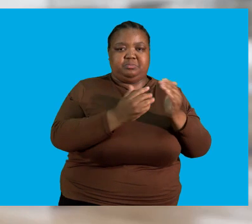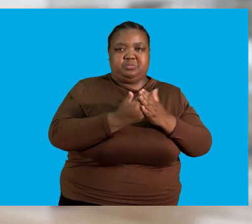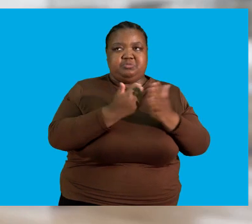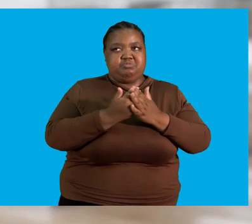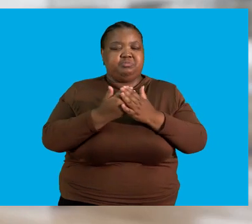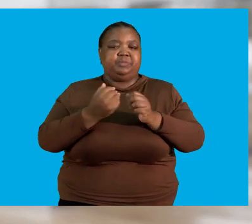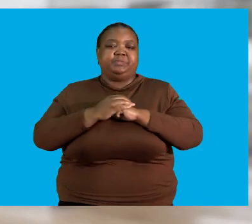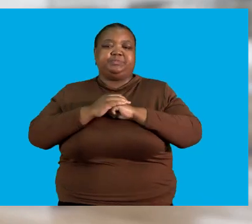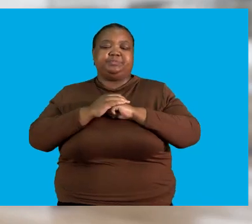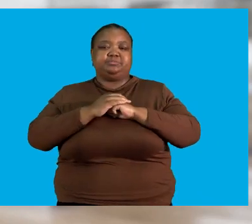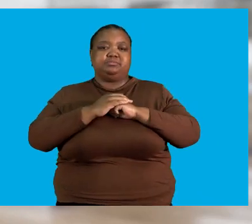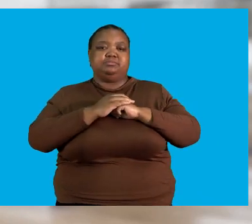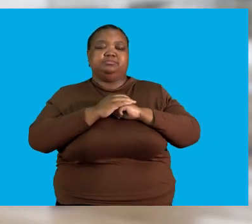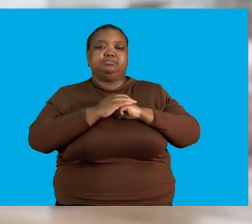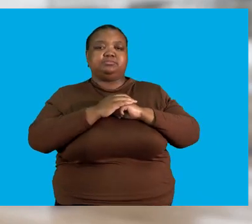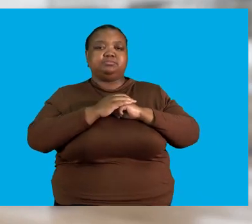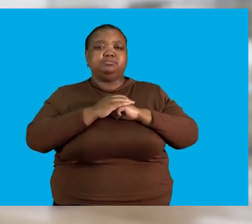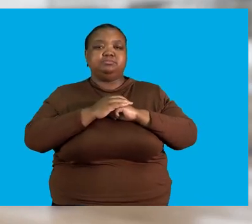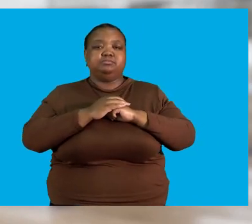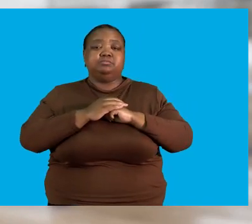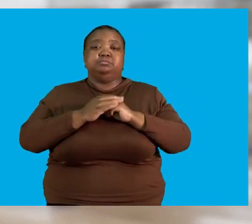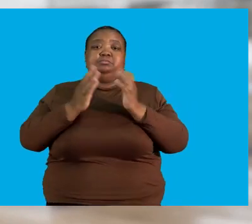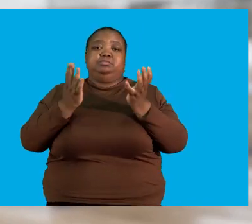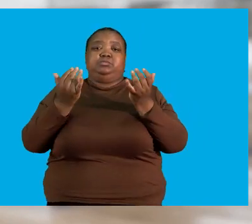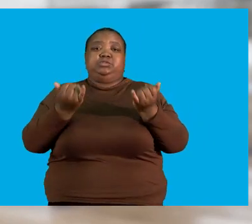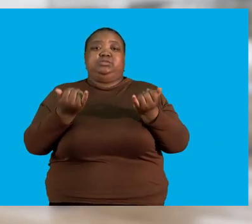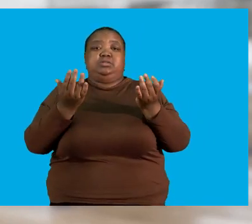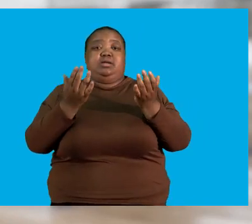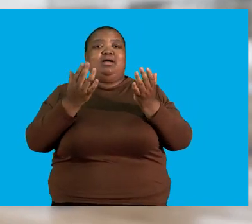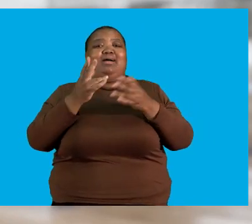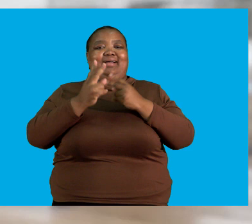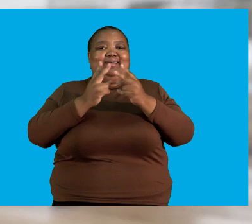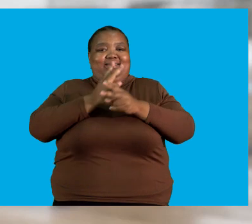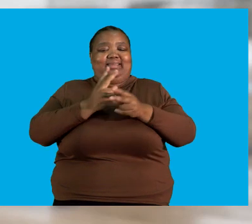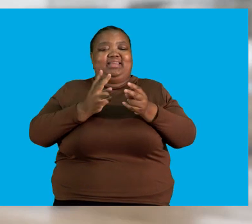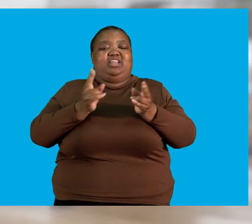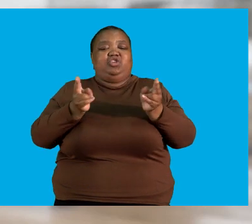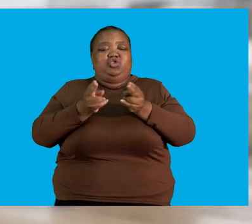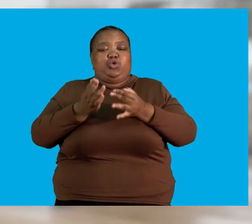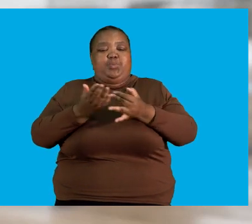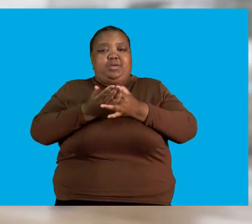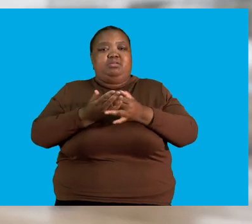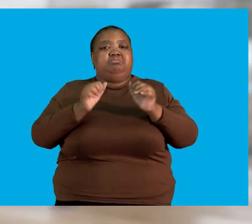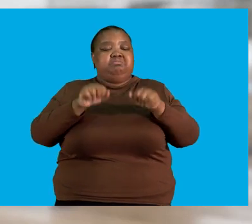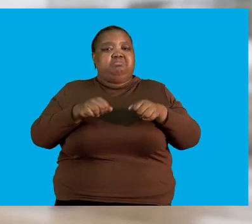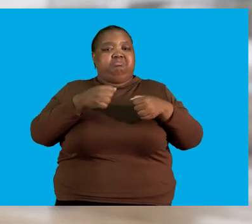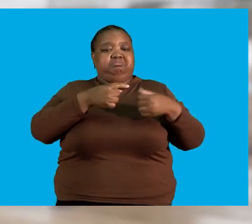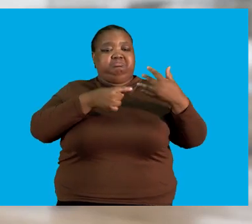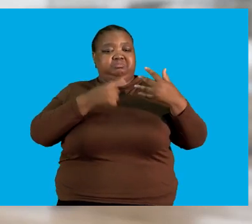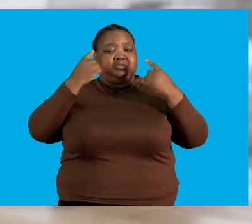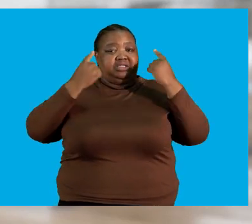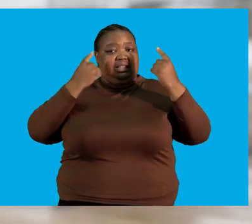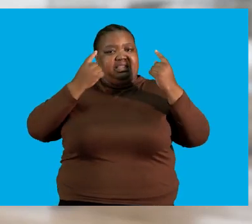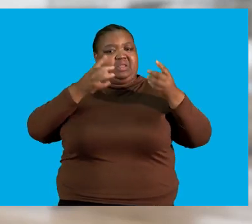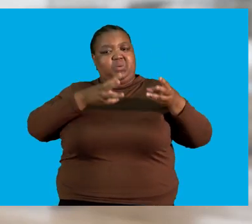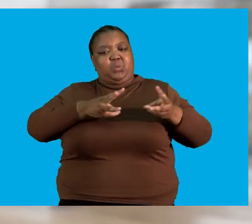competitor. Now, grade 11s, I am also going to give you another short ad break so that you think of